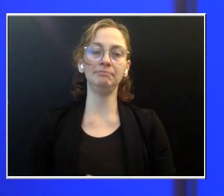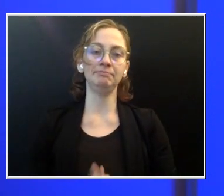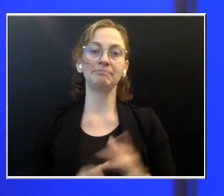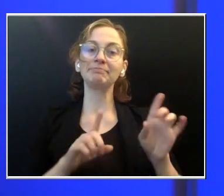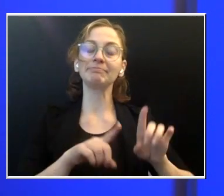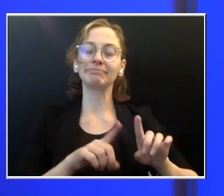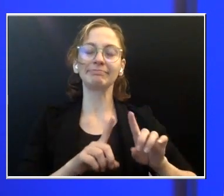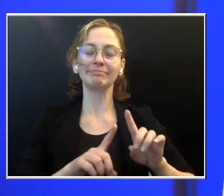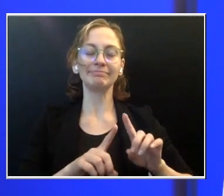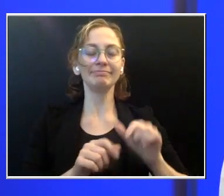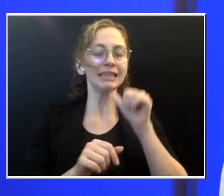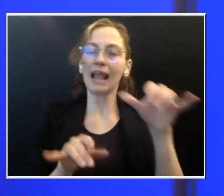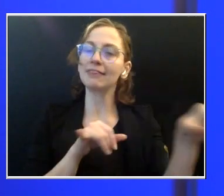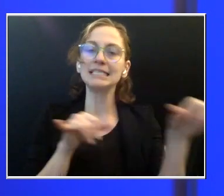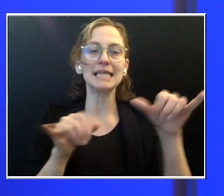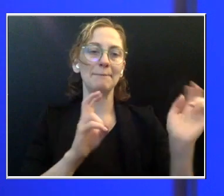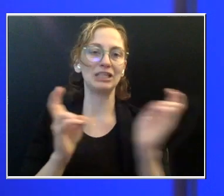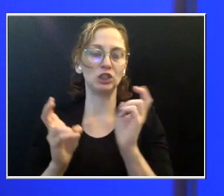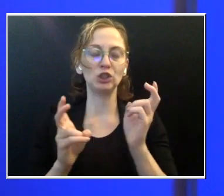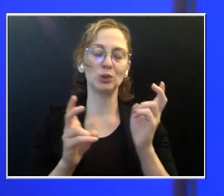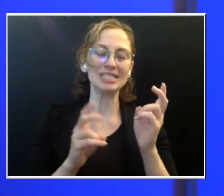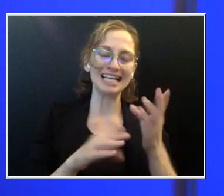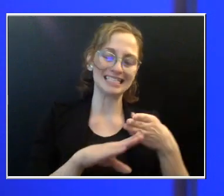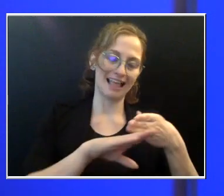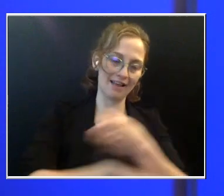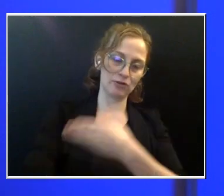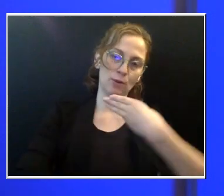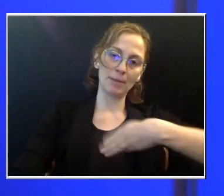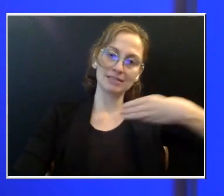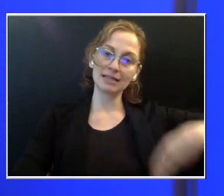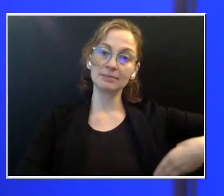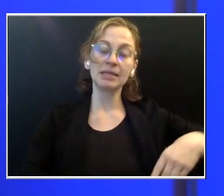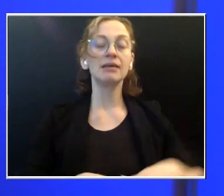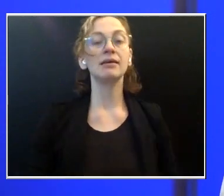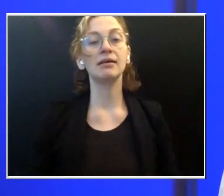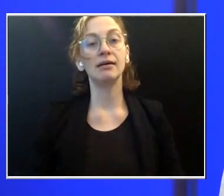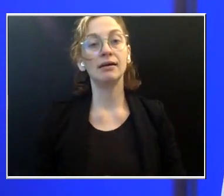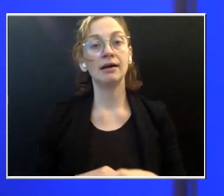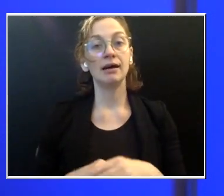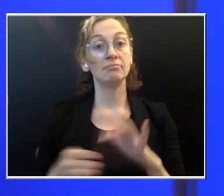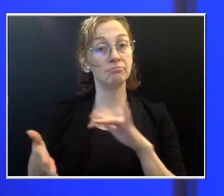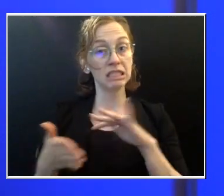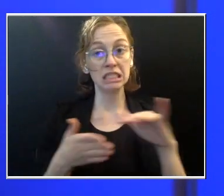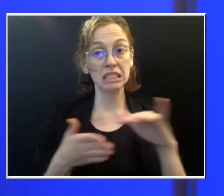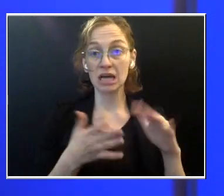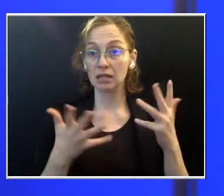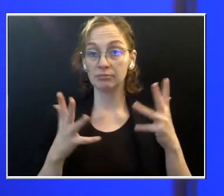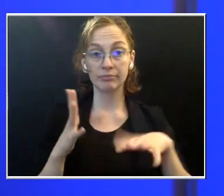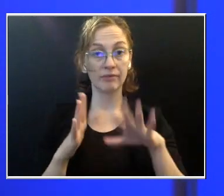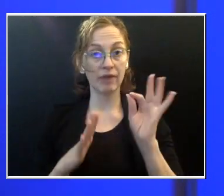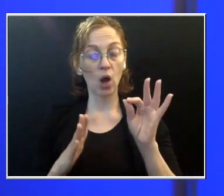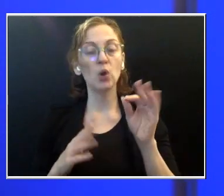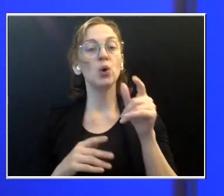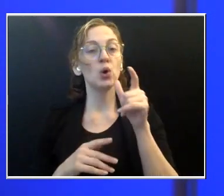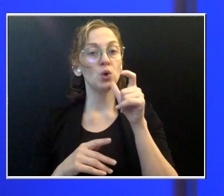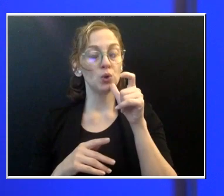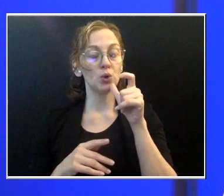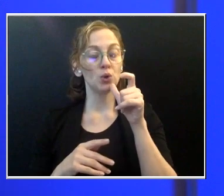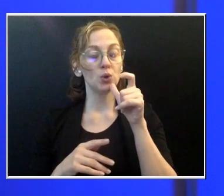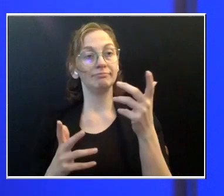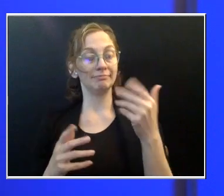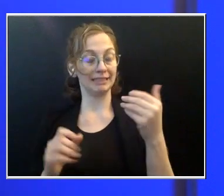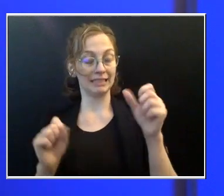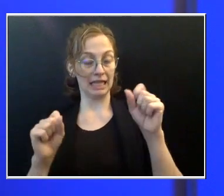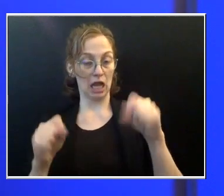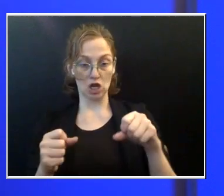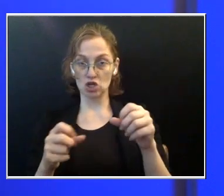show that women who are candidates for both mastectomy and breast conservation, their sense of well-being, their quality of life, all of those kind of things